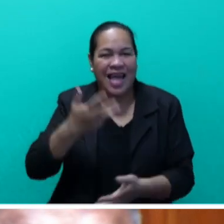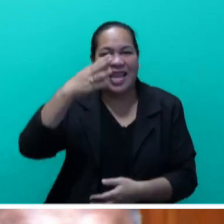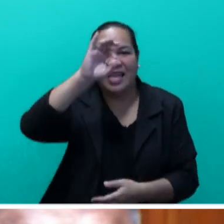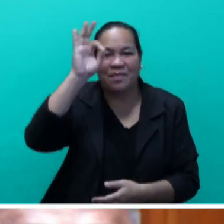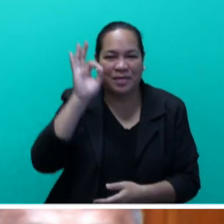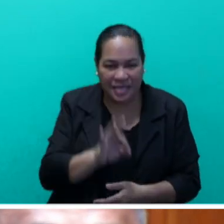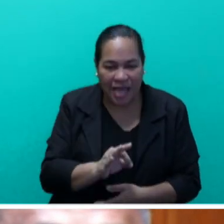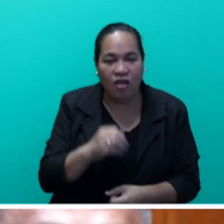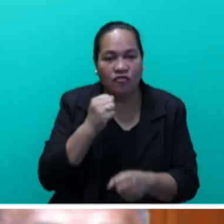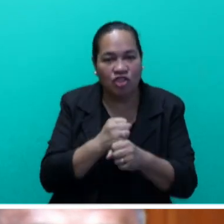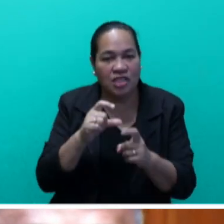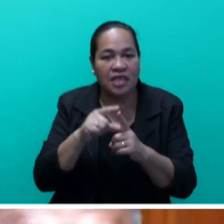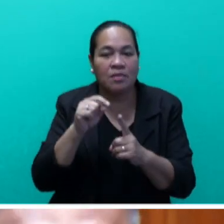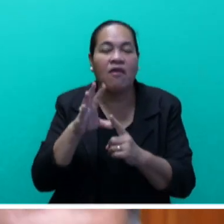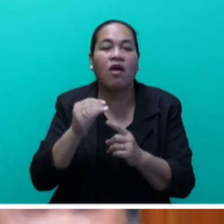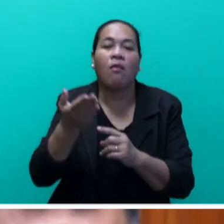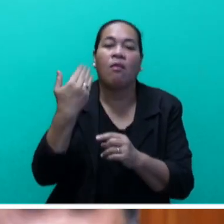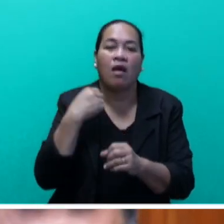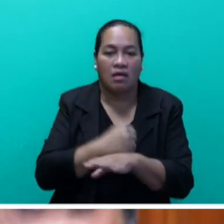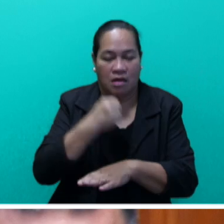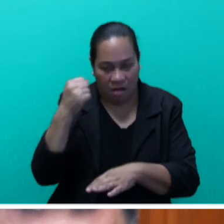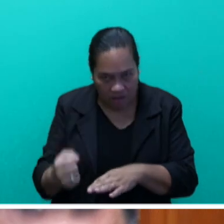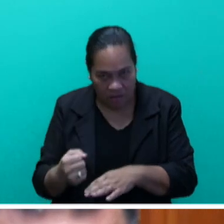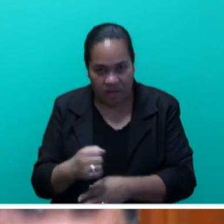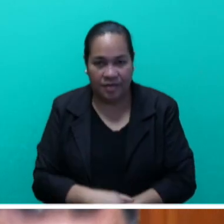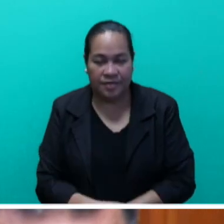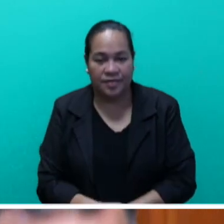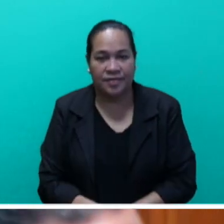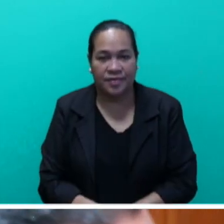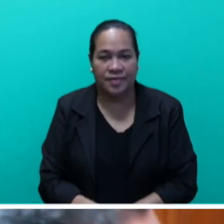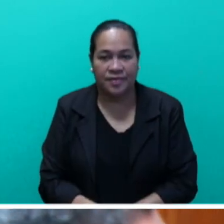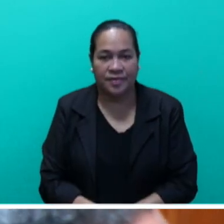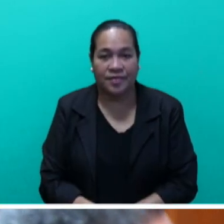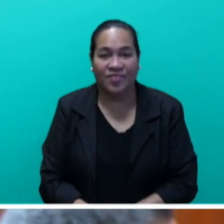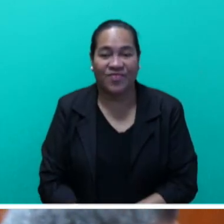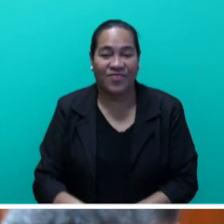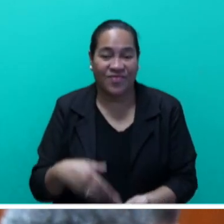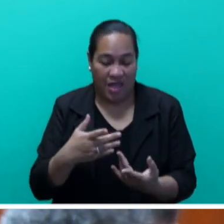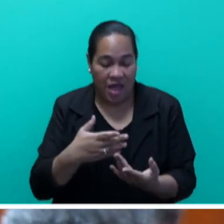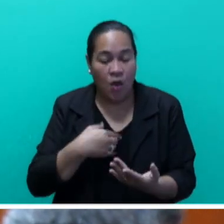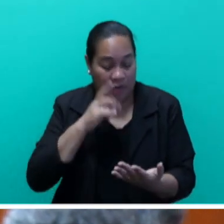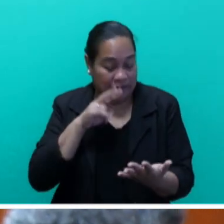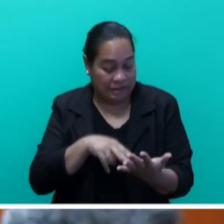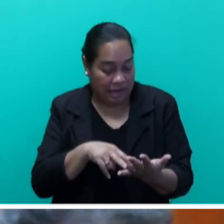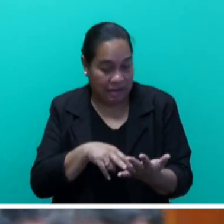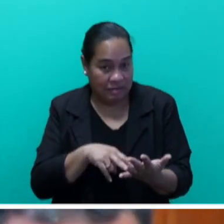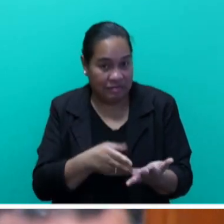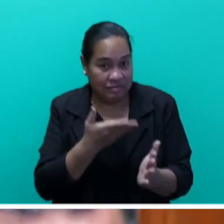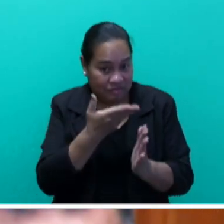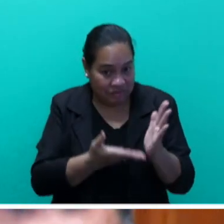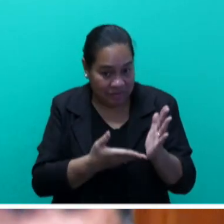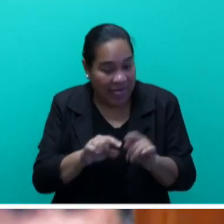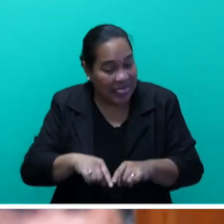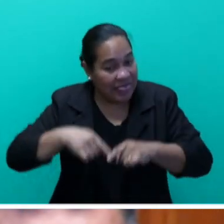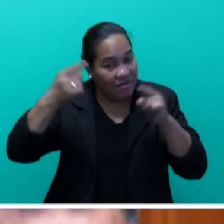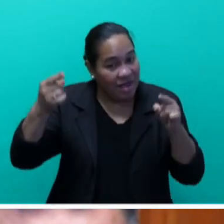GDP from the previous government, or the previous administration. Mr. Speaker, sir, we can note here the distinction between